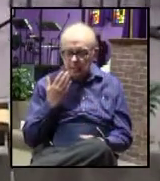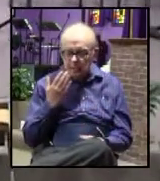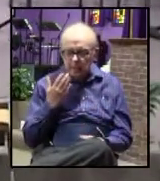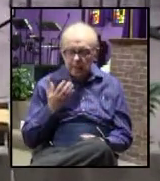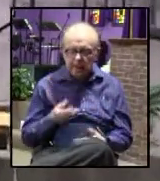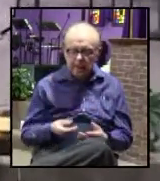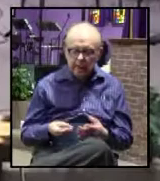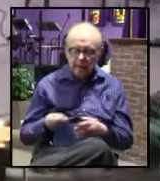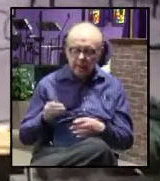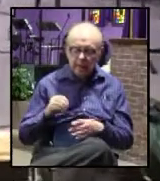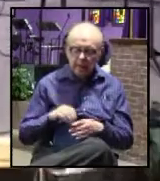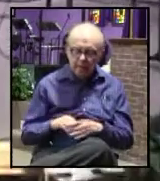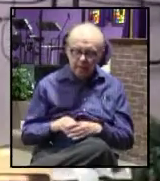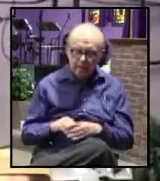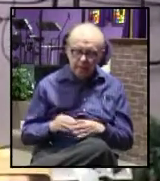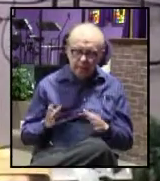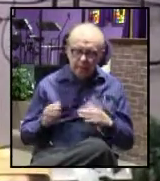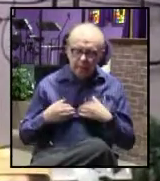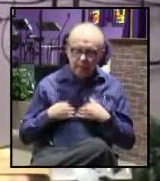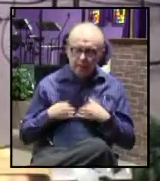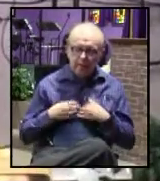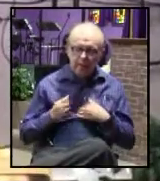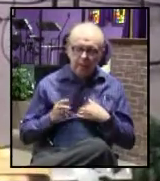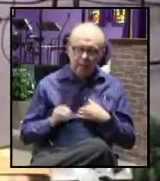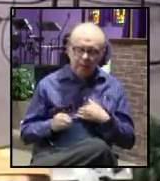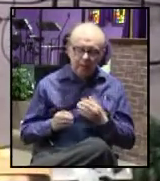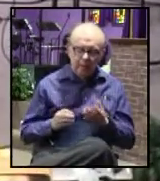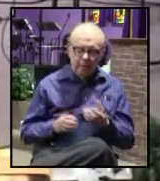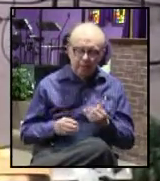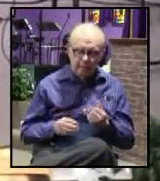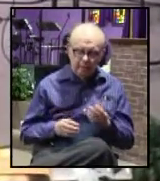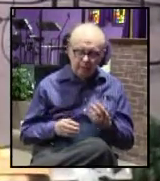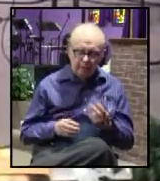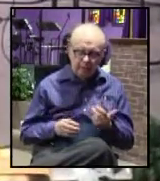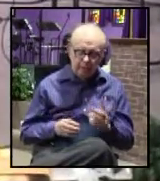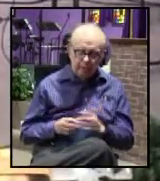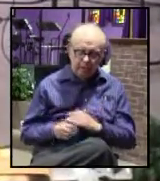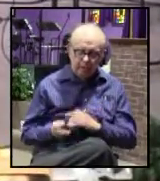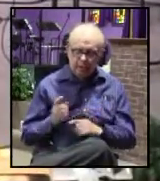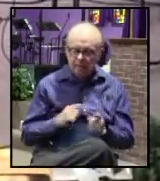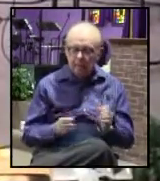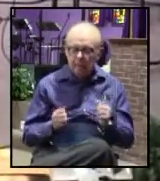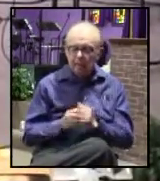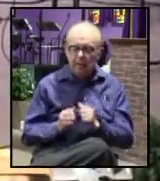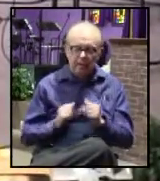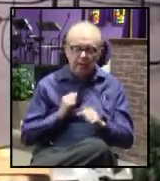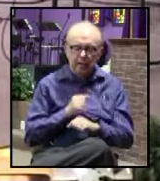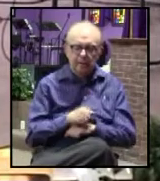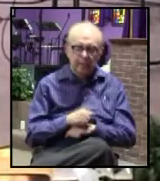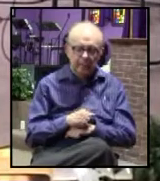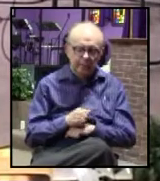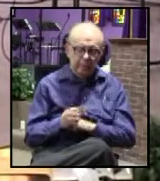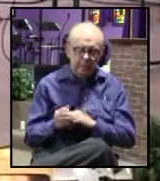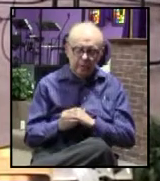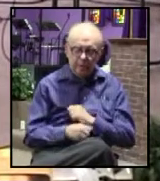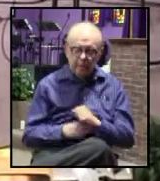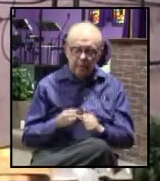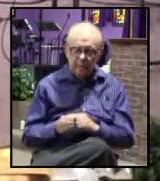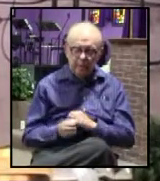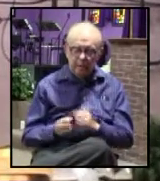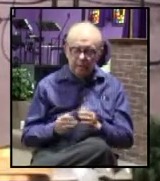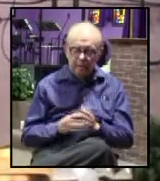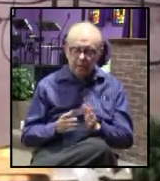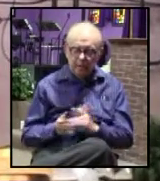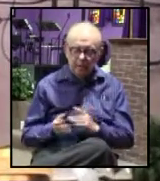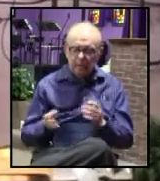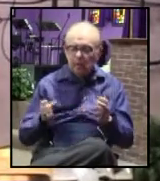pouring in. And then here we have in John chapter 13 where Jesus is coming there with the Passover and beginning to worship Him. He's